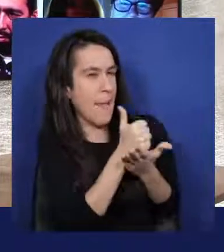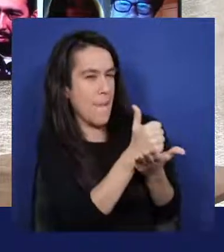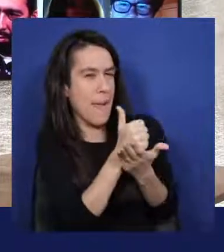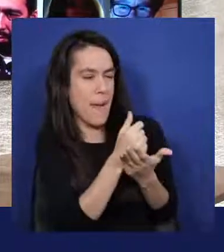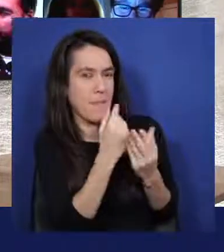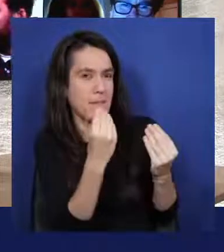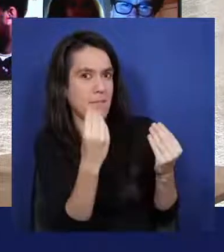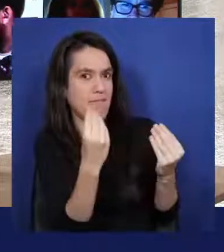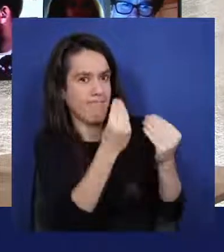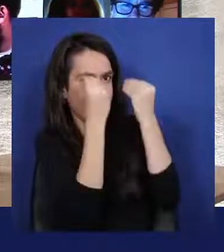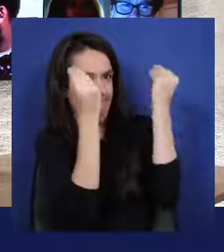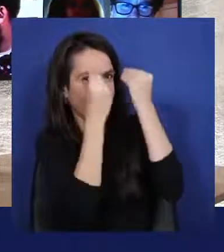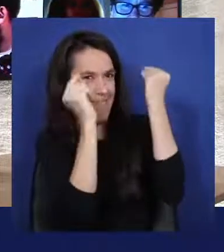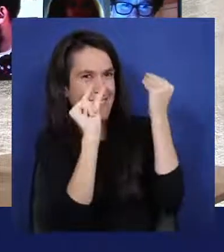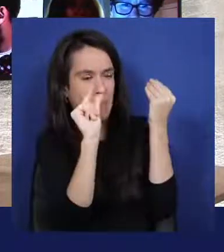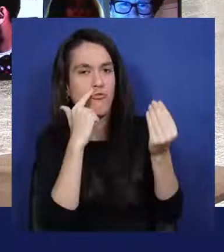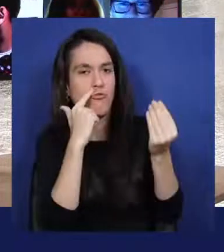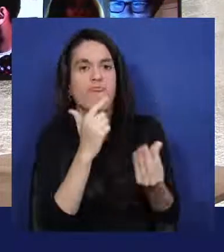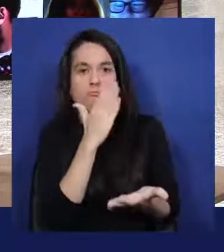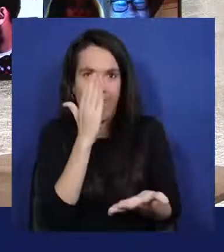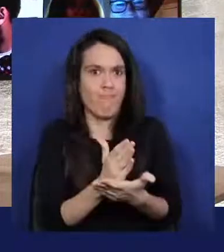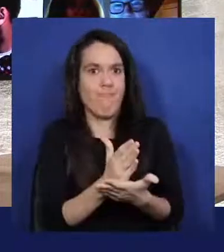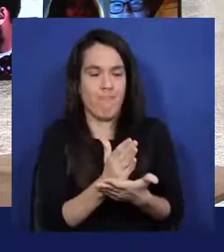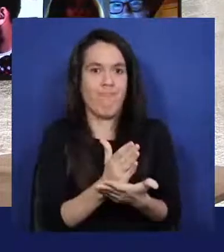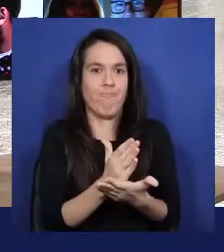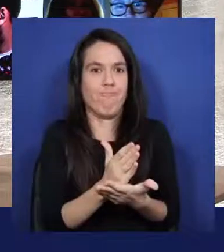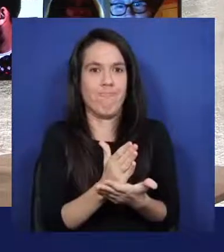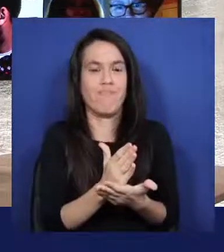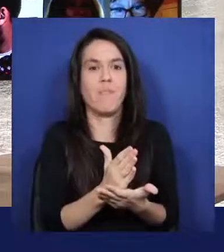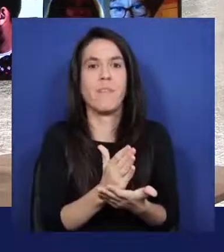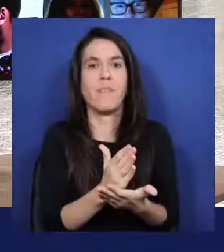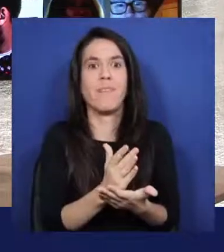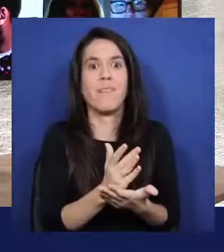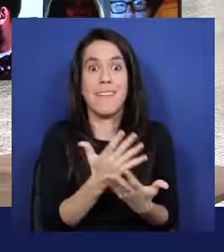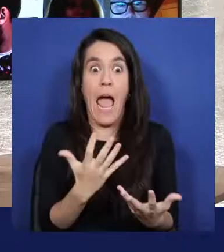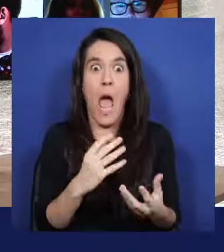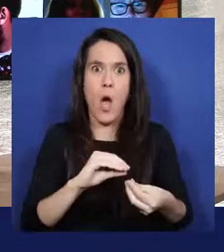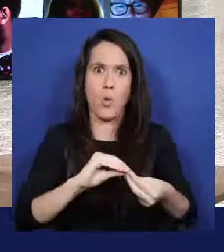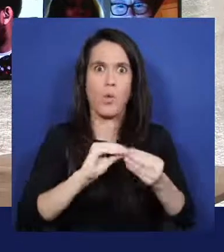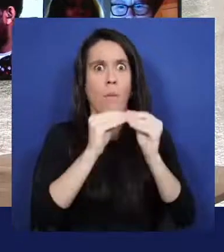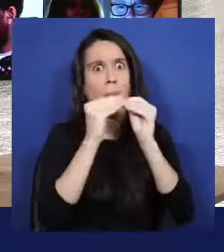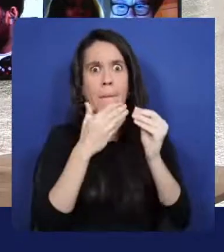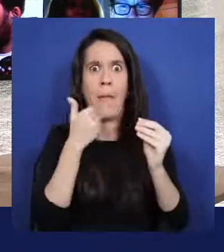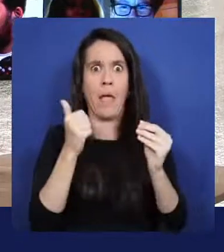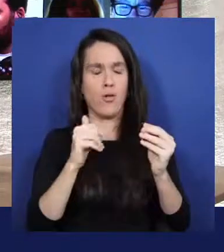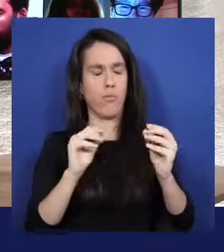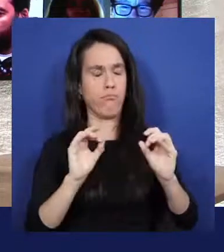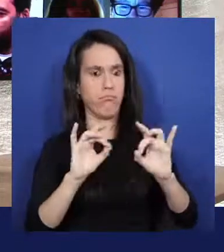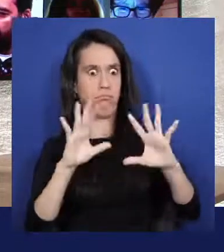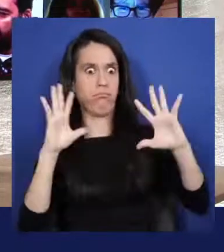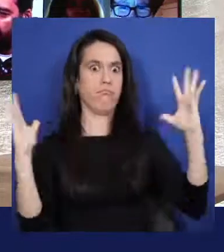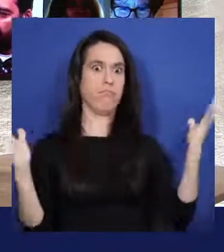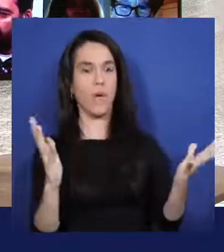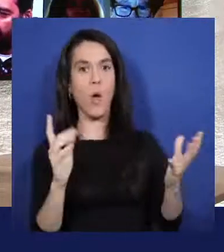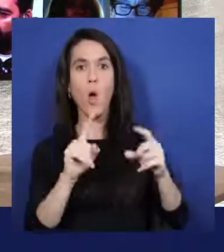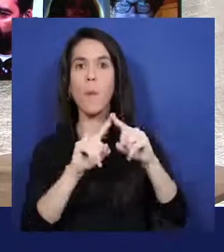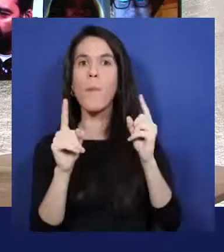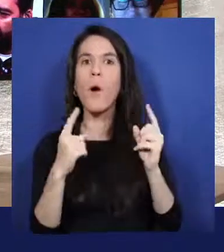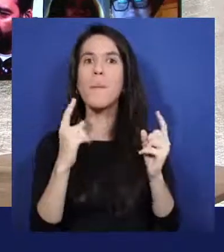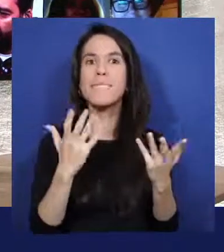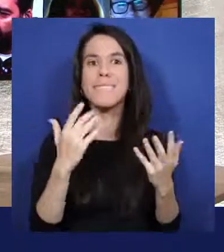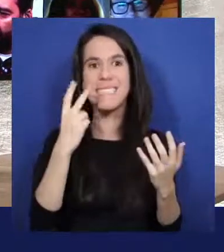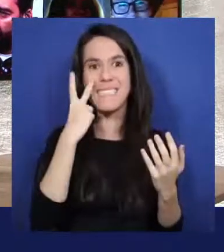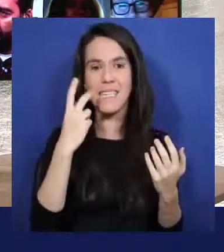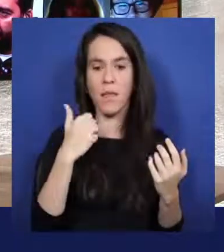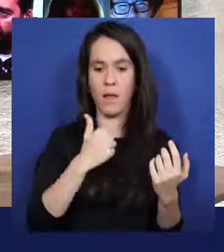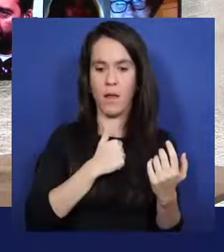be sure, because well, the servers are getting better and better, but at the end you have to know what you do. I mean, you